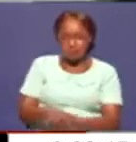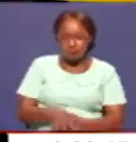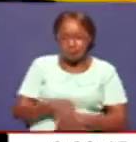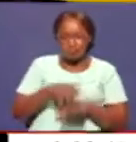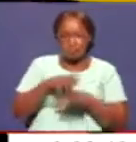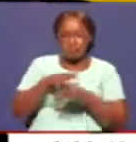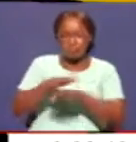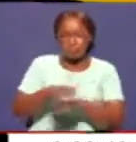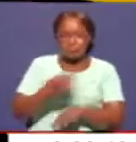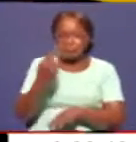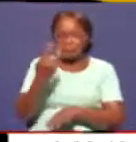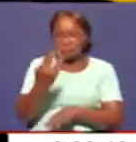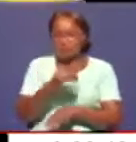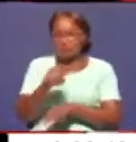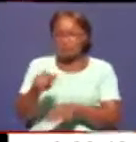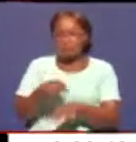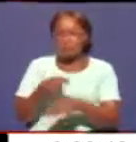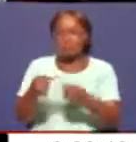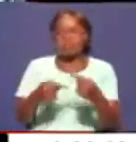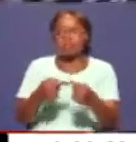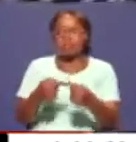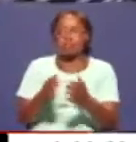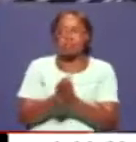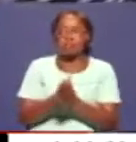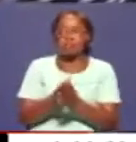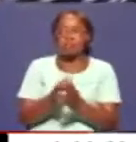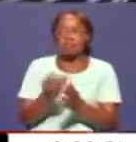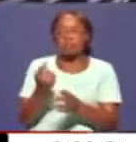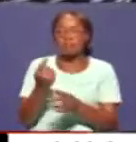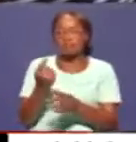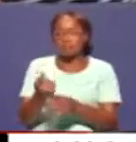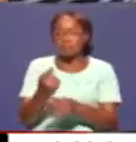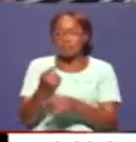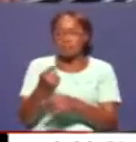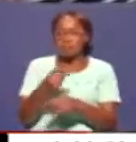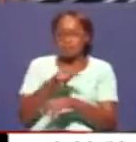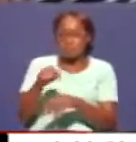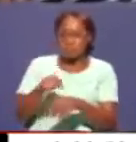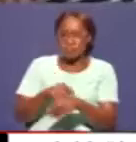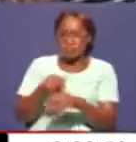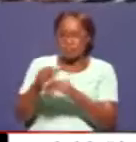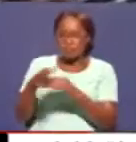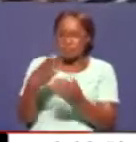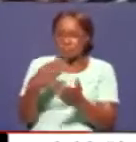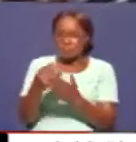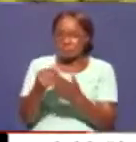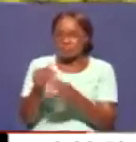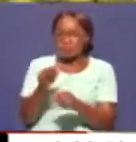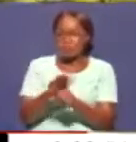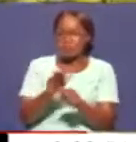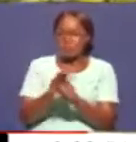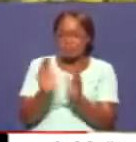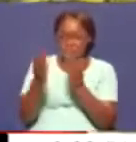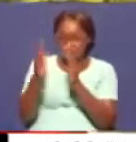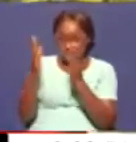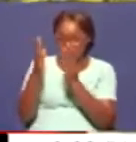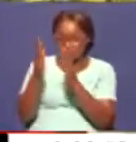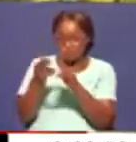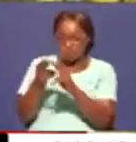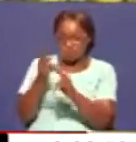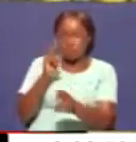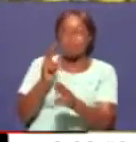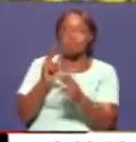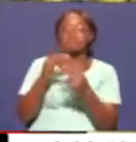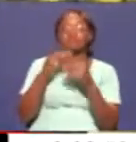24-hour operations after being forced to operate for fewer hours, losing millions of shillings. Kenyans lauded the lifting of the curfew, saying that it